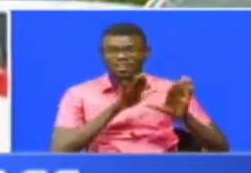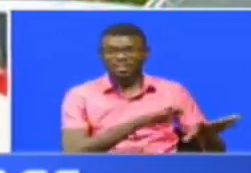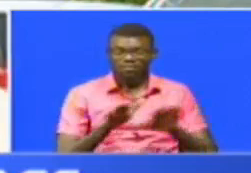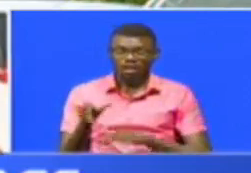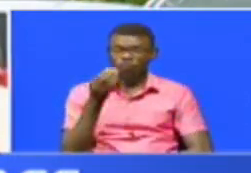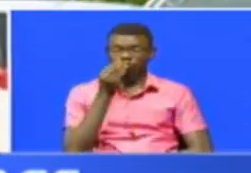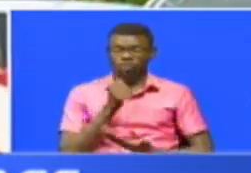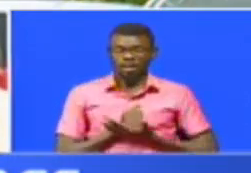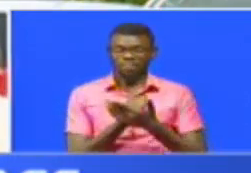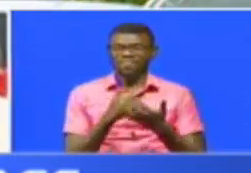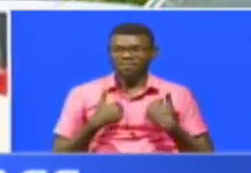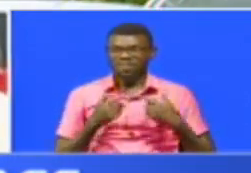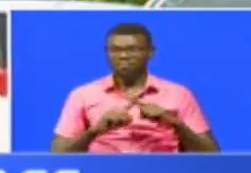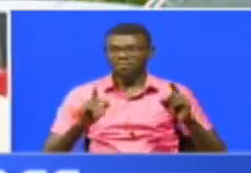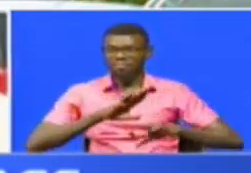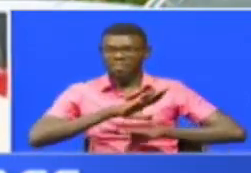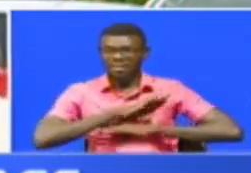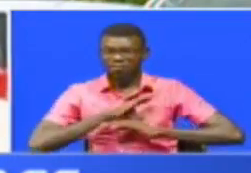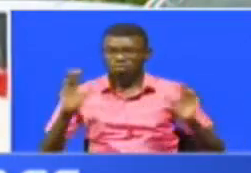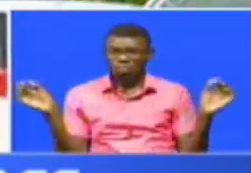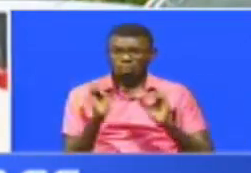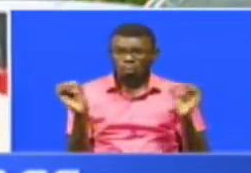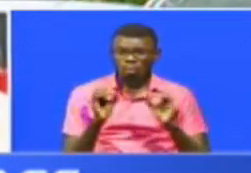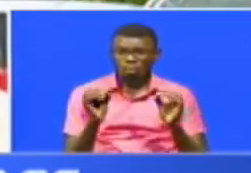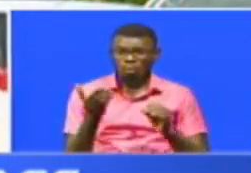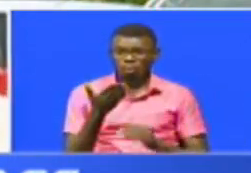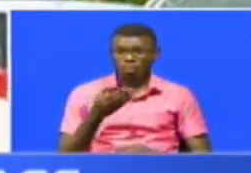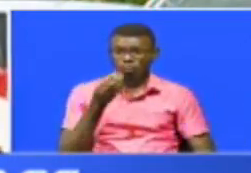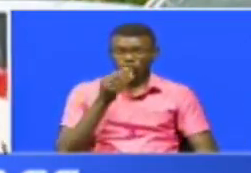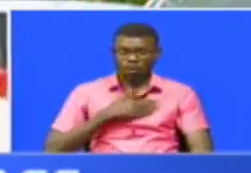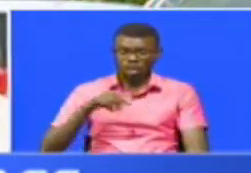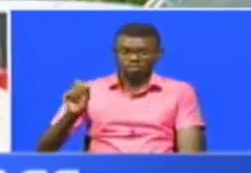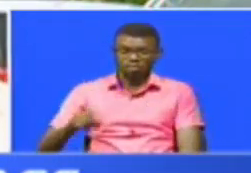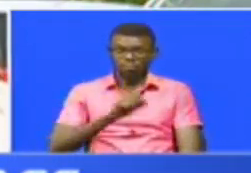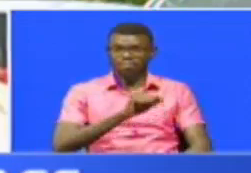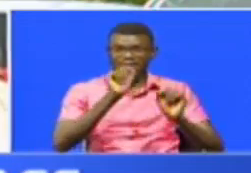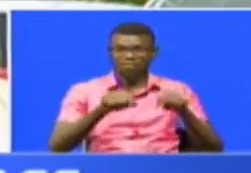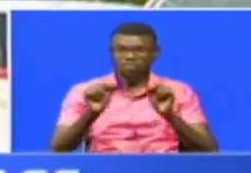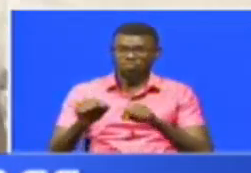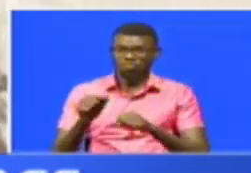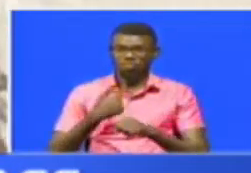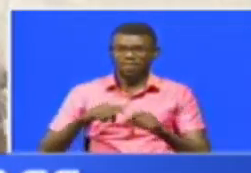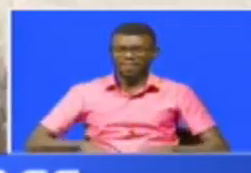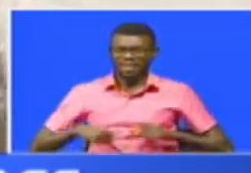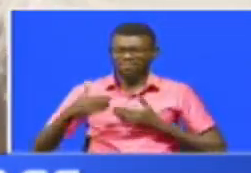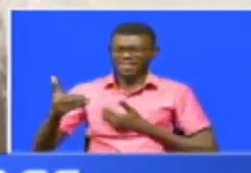relief food, but that's not enough. We can grow our own food, especially we people who live along the lake.